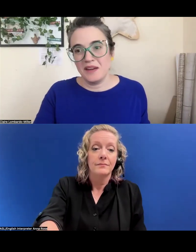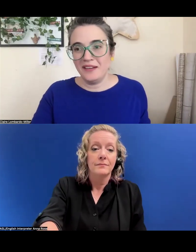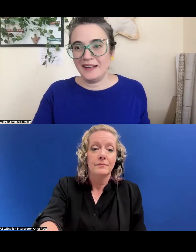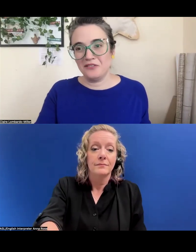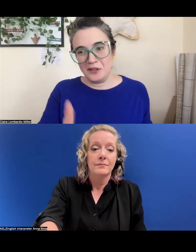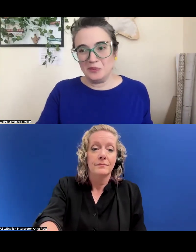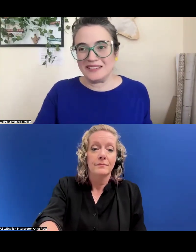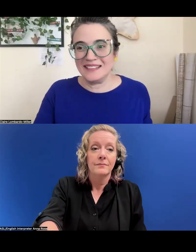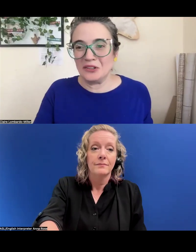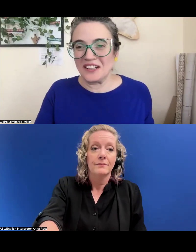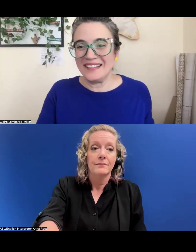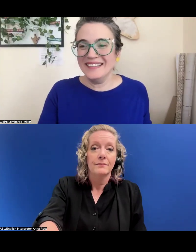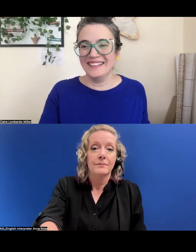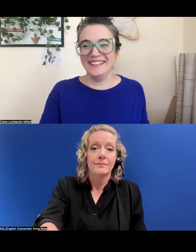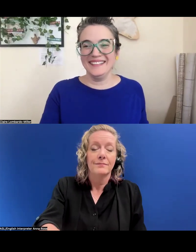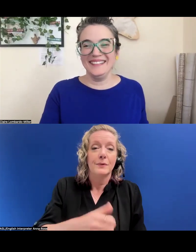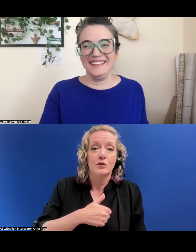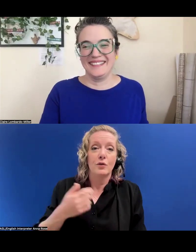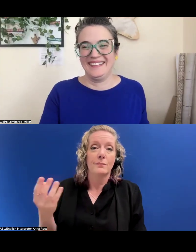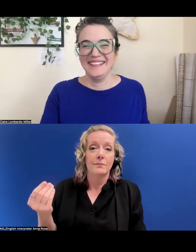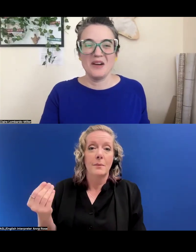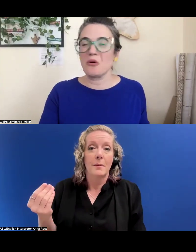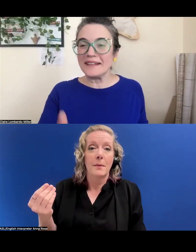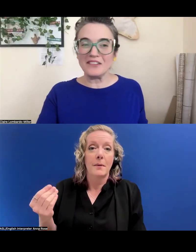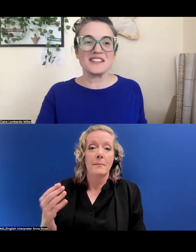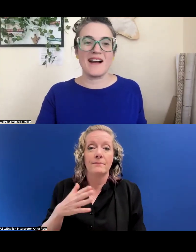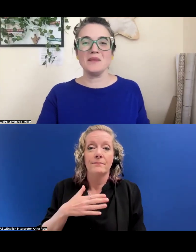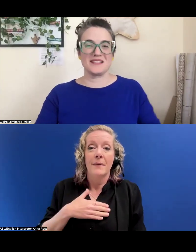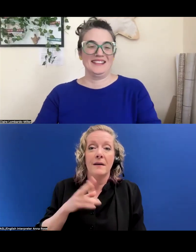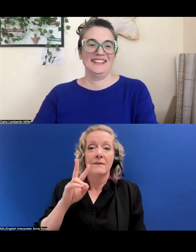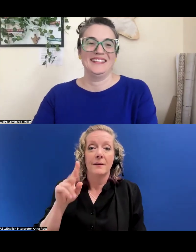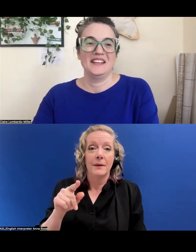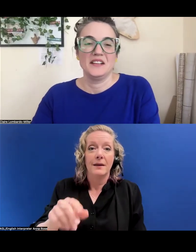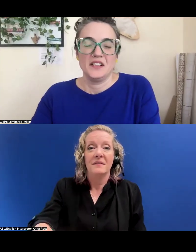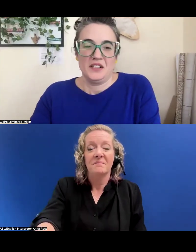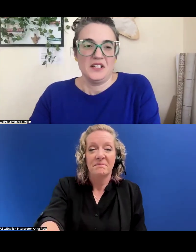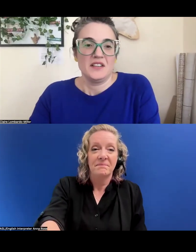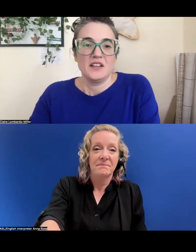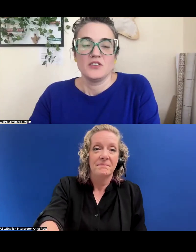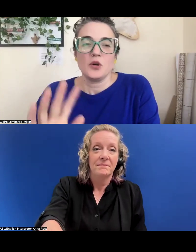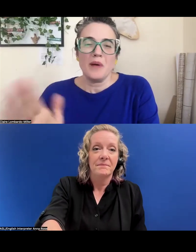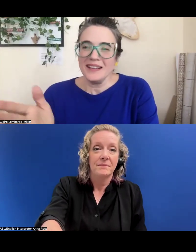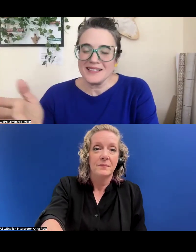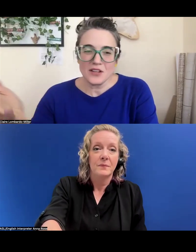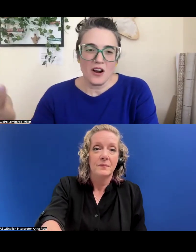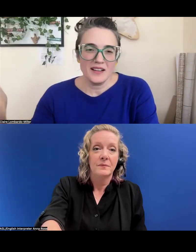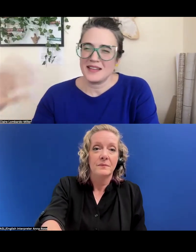That's my video phone. Please ignore it. Work never stops. So biases are a safety